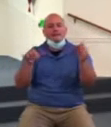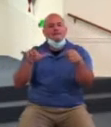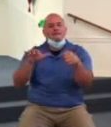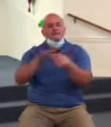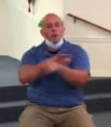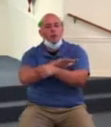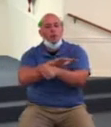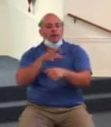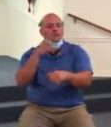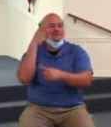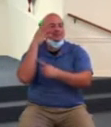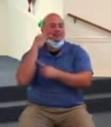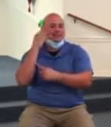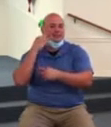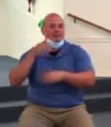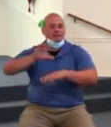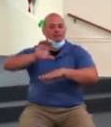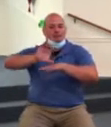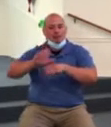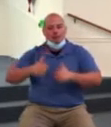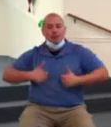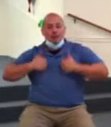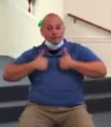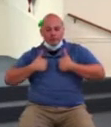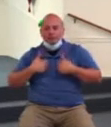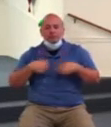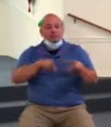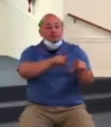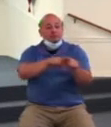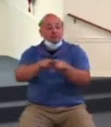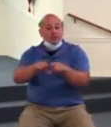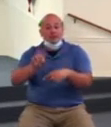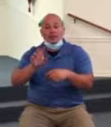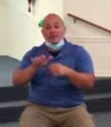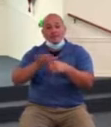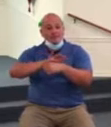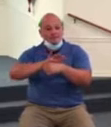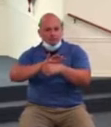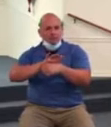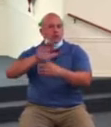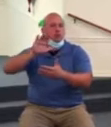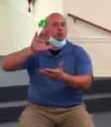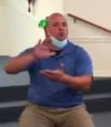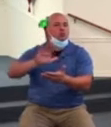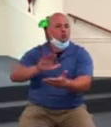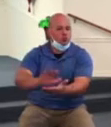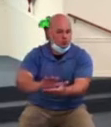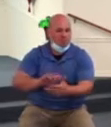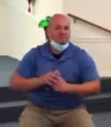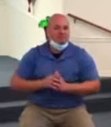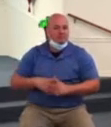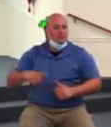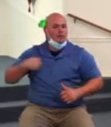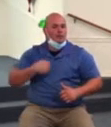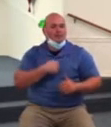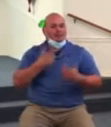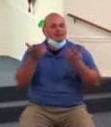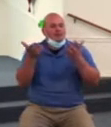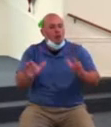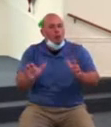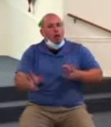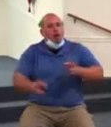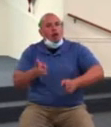experience of church life as the virus, Lord willing, diminishes. We're not going to rush that. We want to be smart and safe about